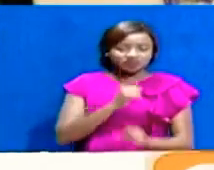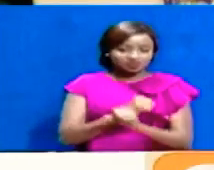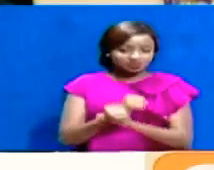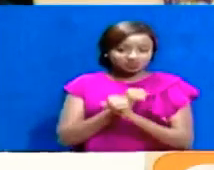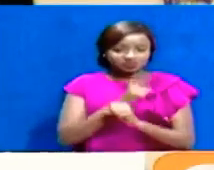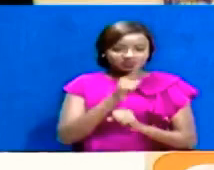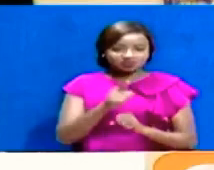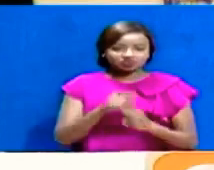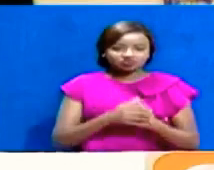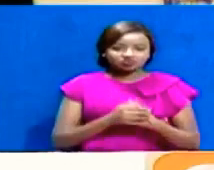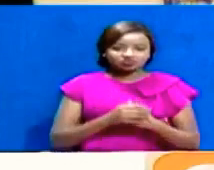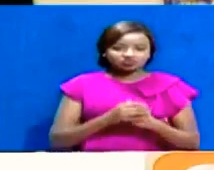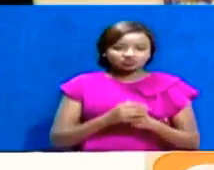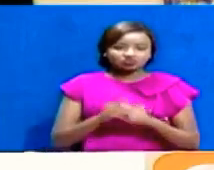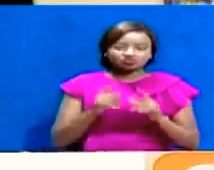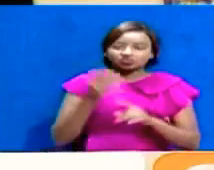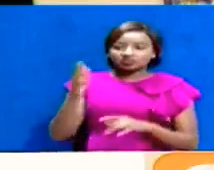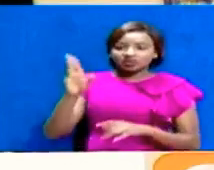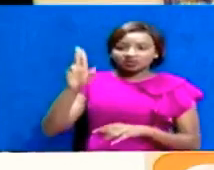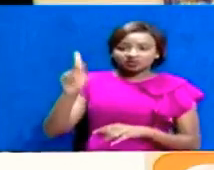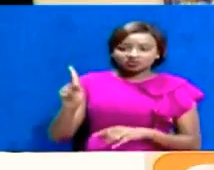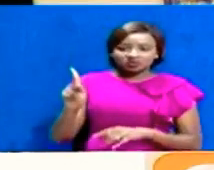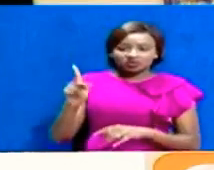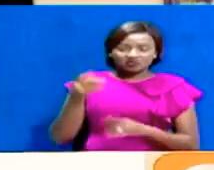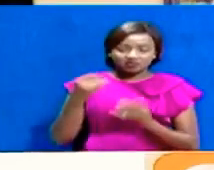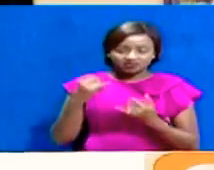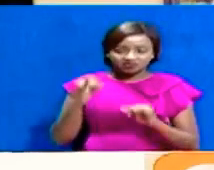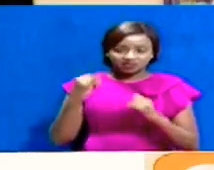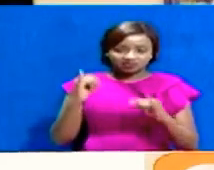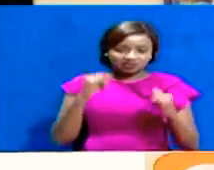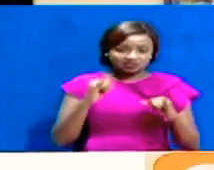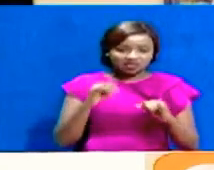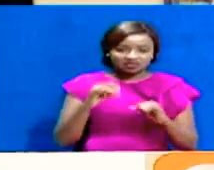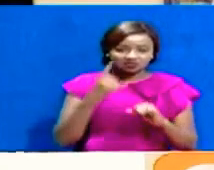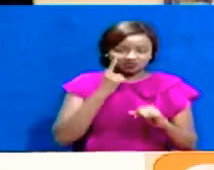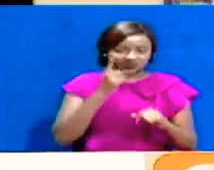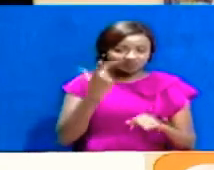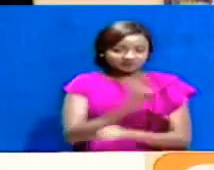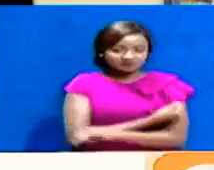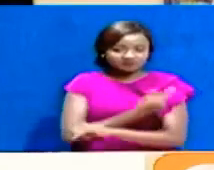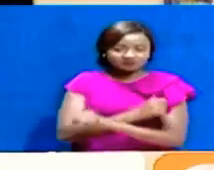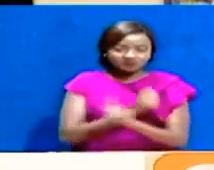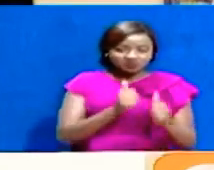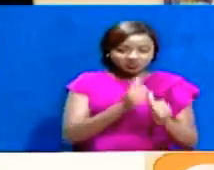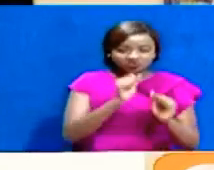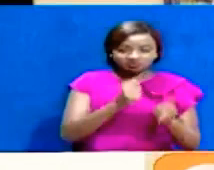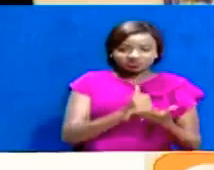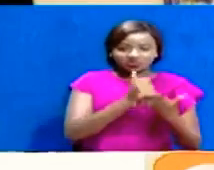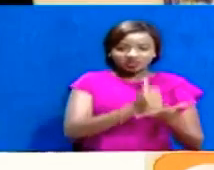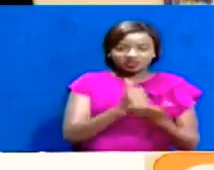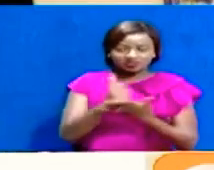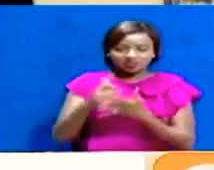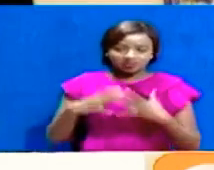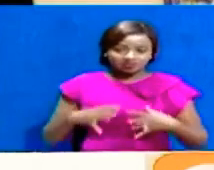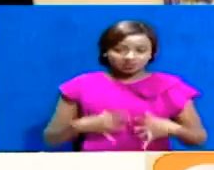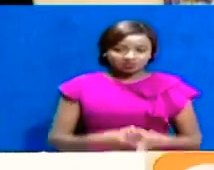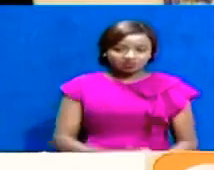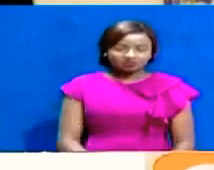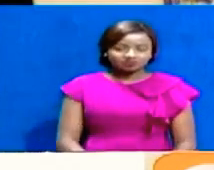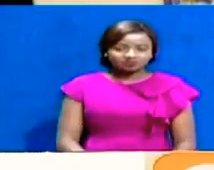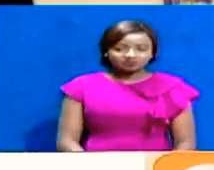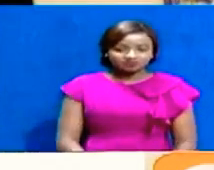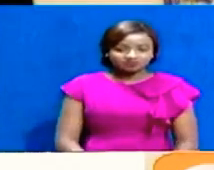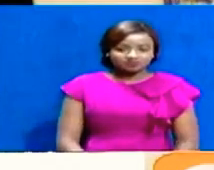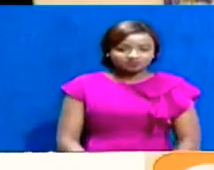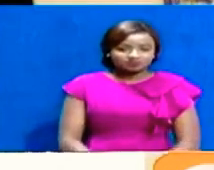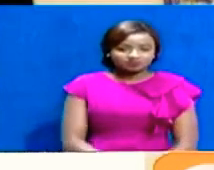UK were trying to evaluate a single dose to see, so that as many people as possible could get vaccinated. So yes, to answer the